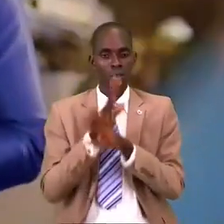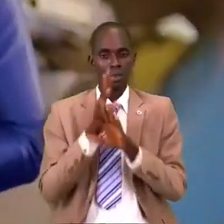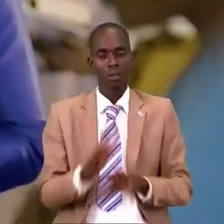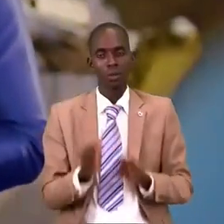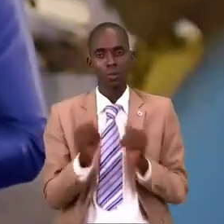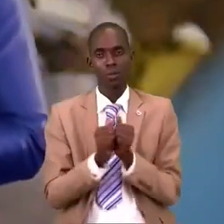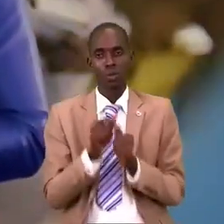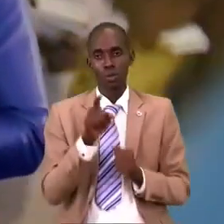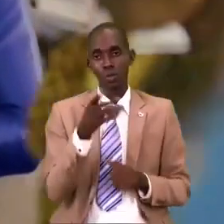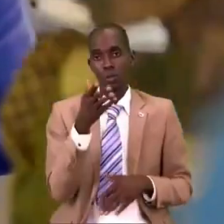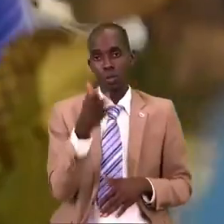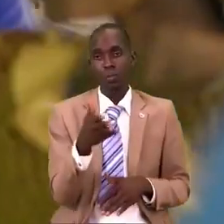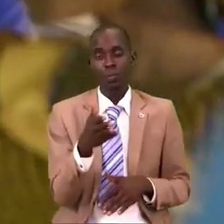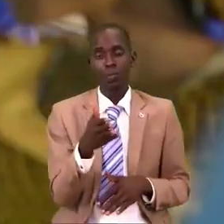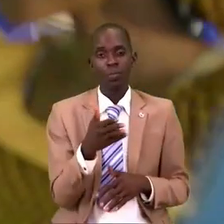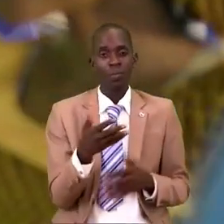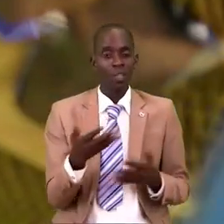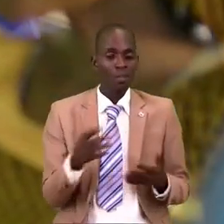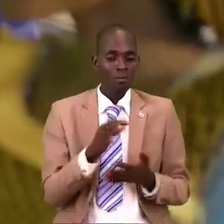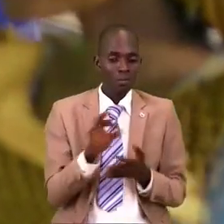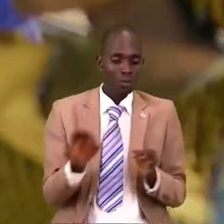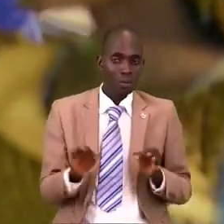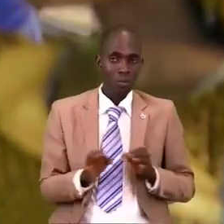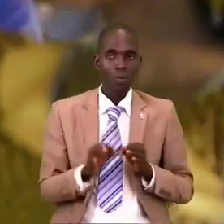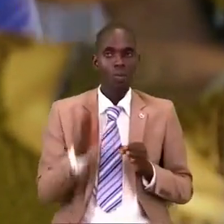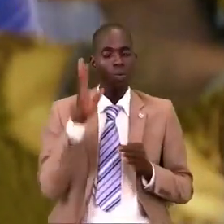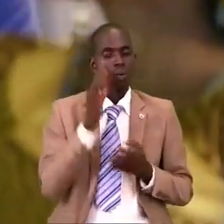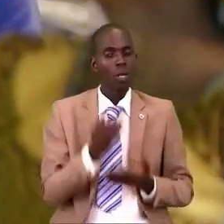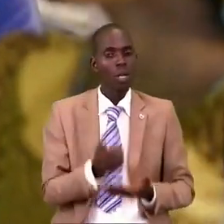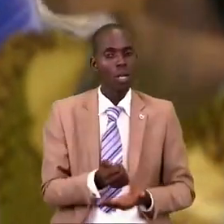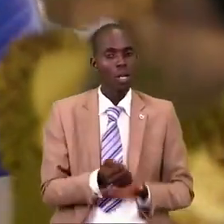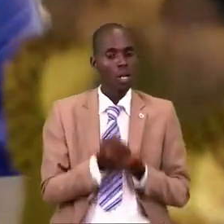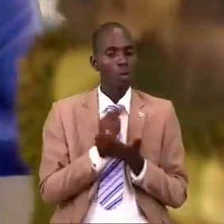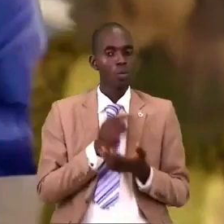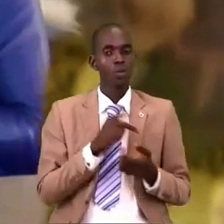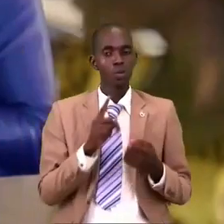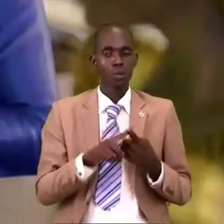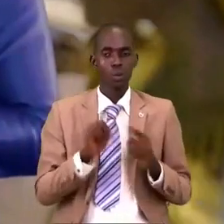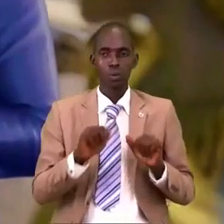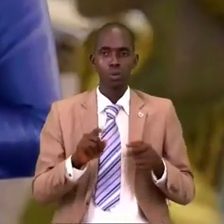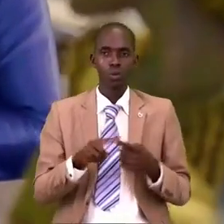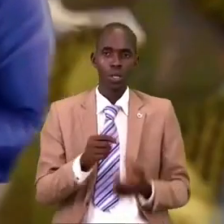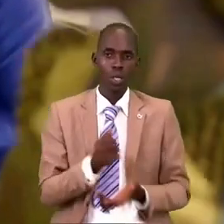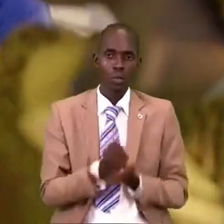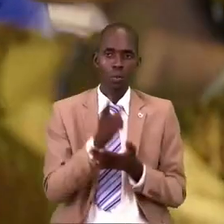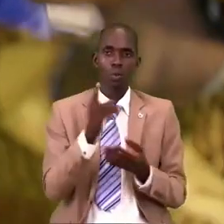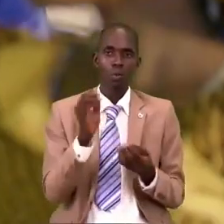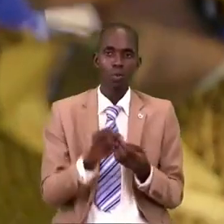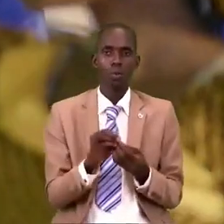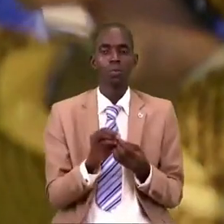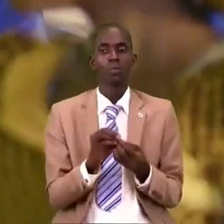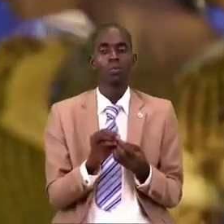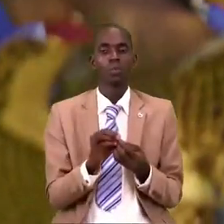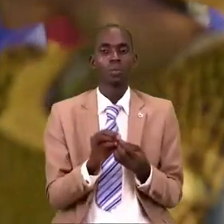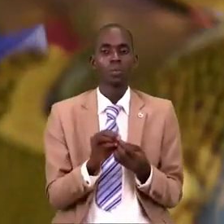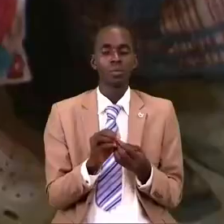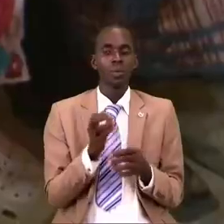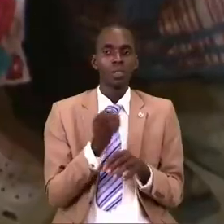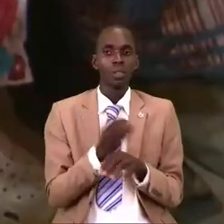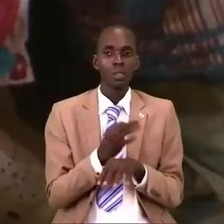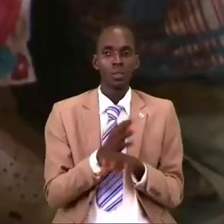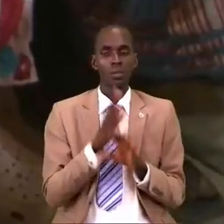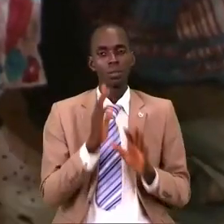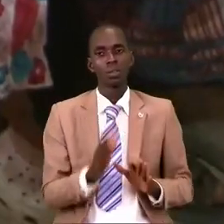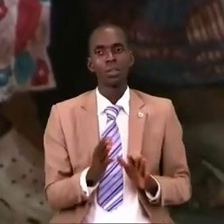life. Counselors, let's do it very fast. Let's spread to the back, to